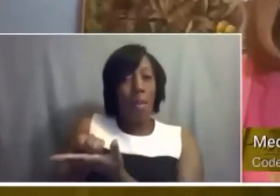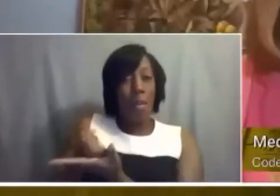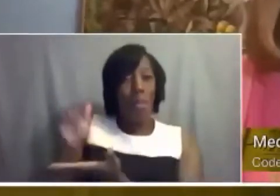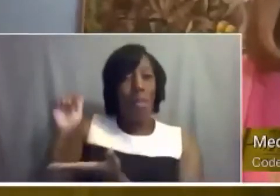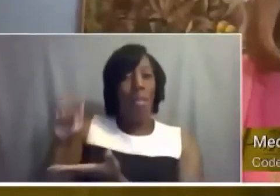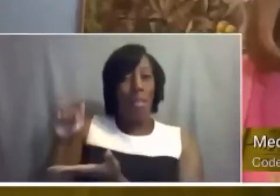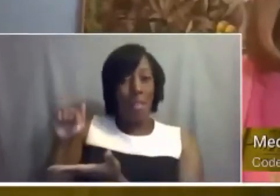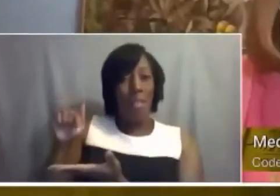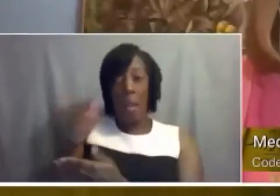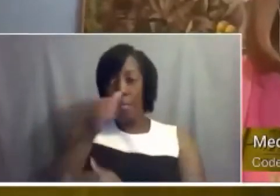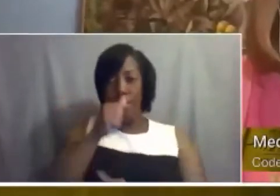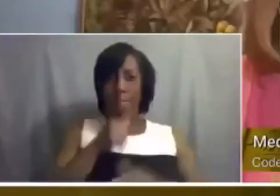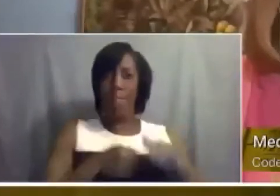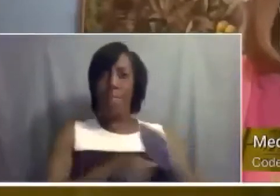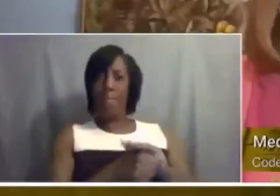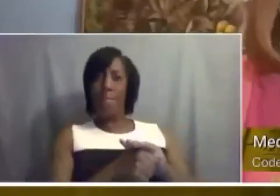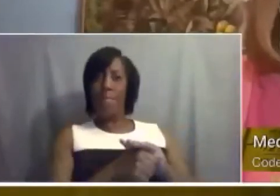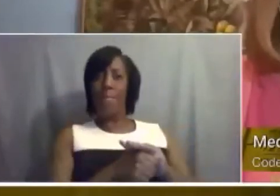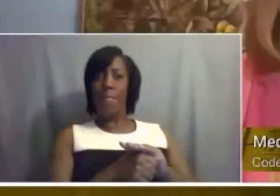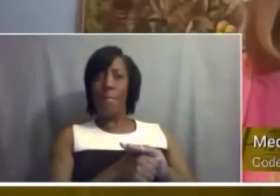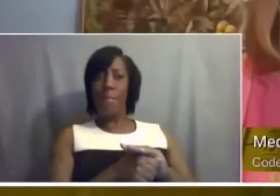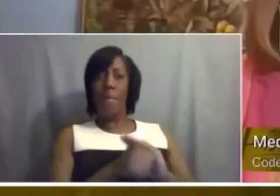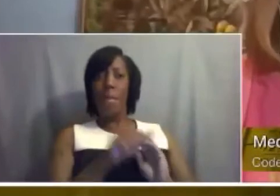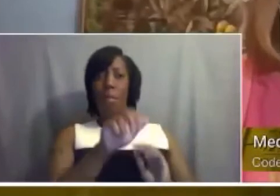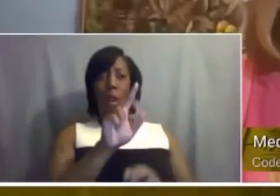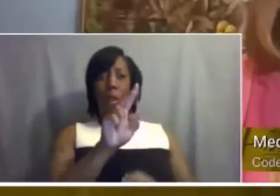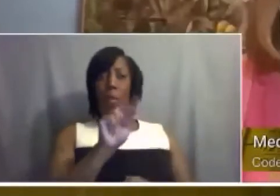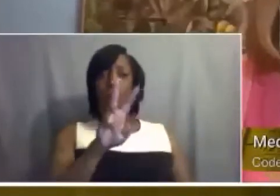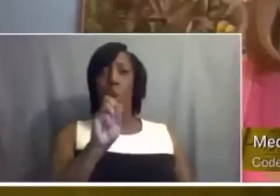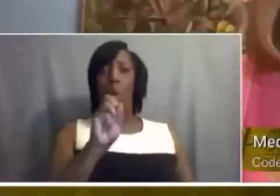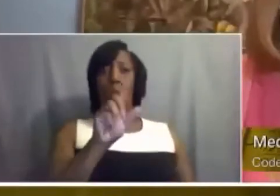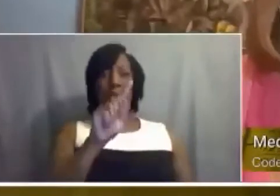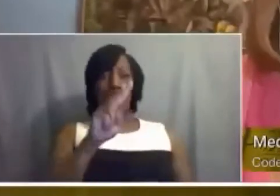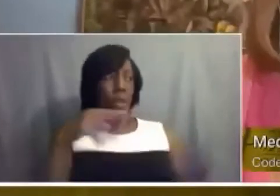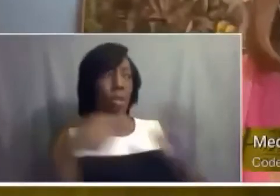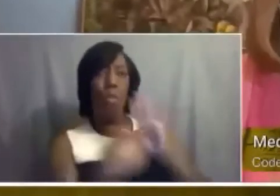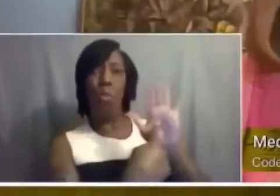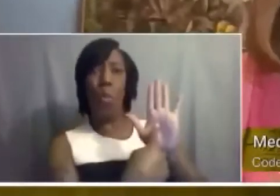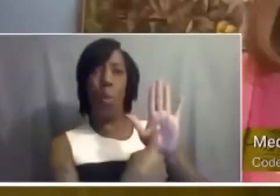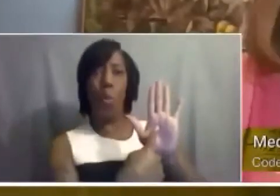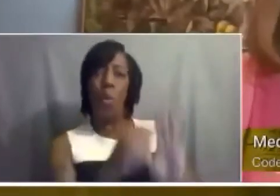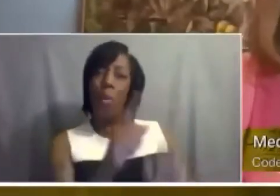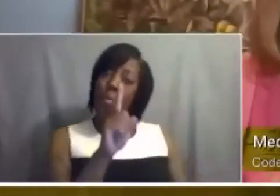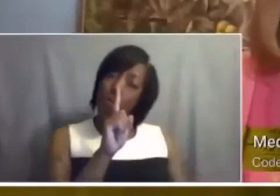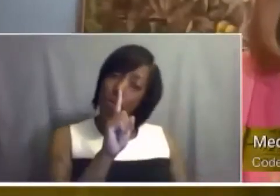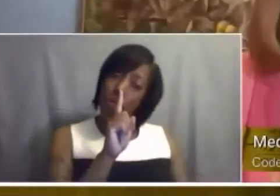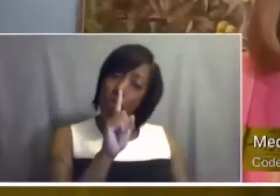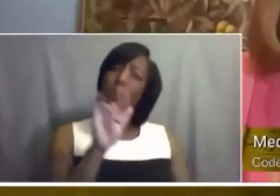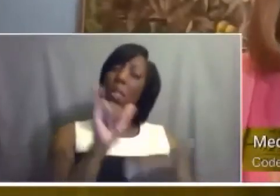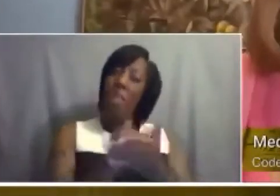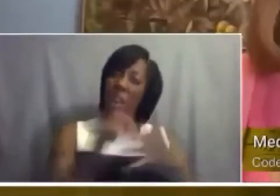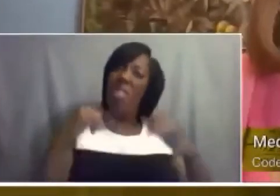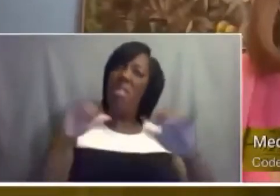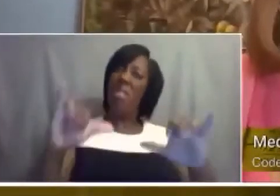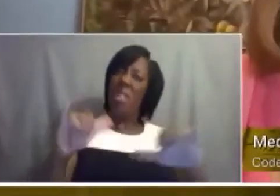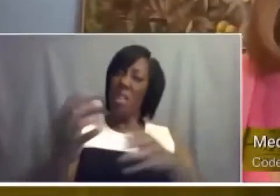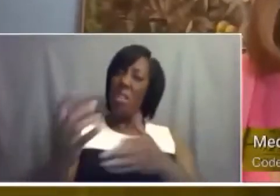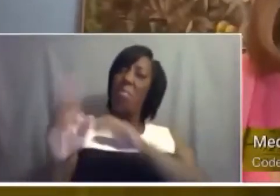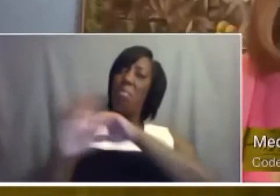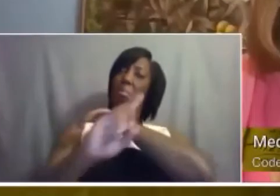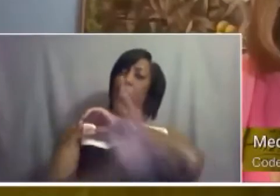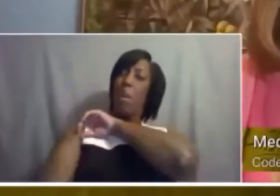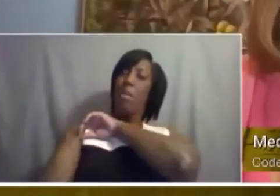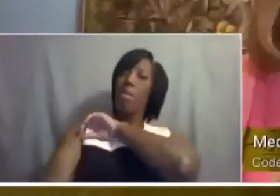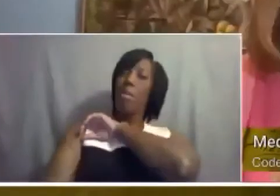hidden from the American people, but is a form of collective punishment. So we have a different way